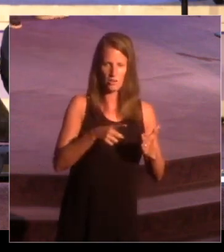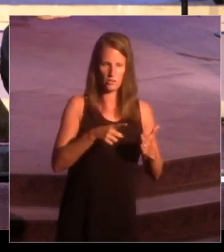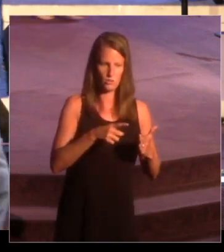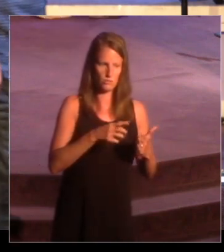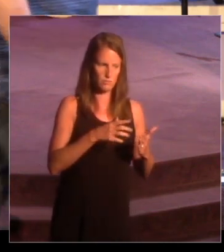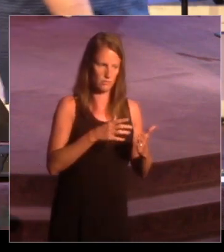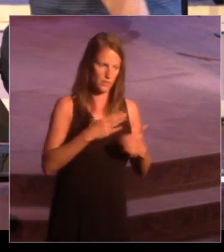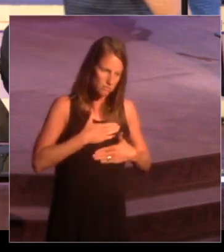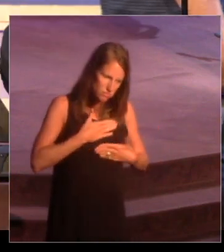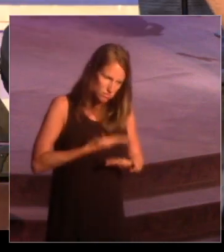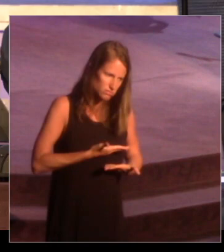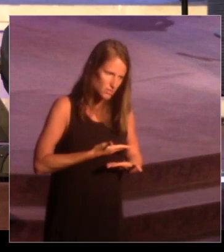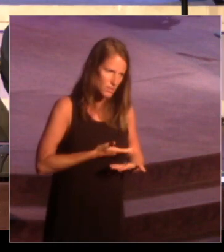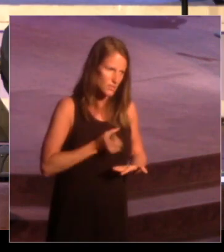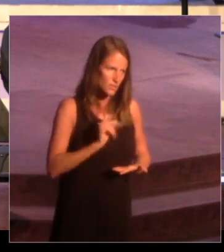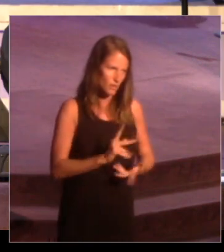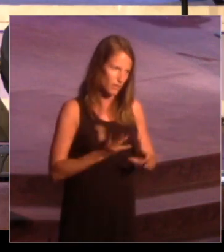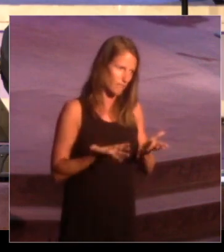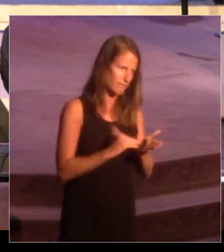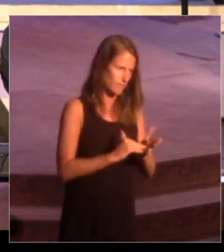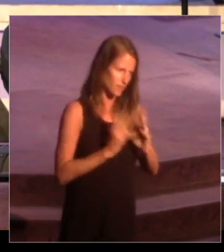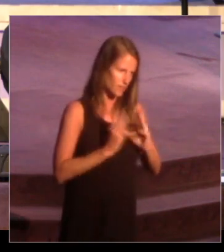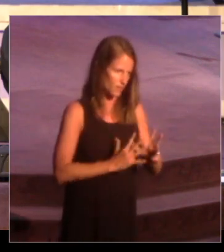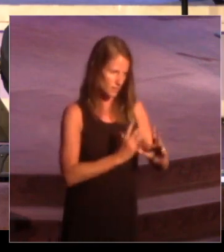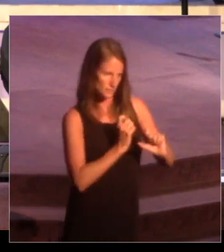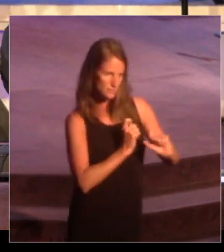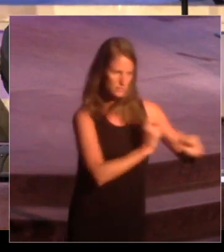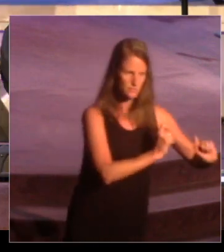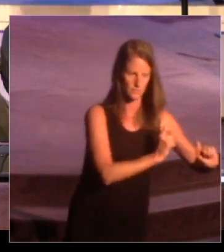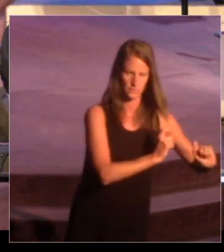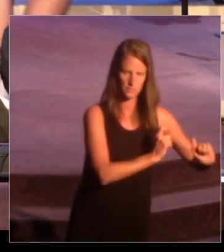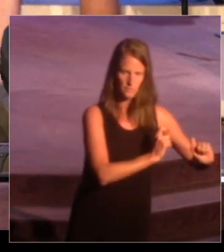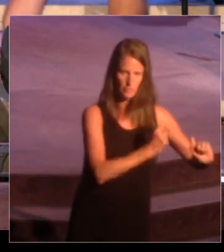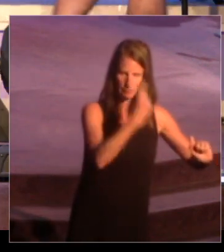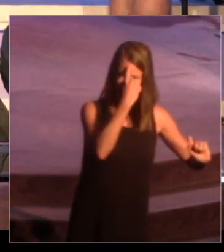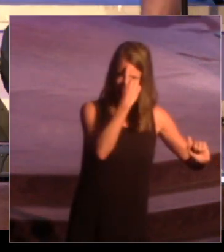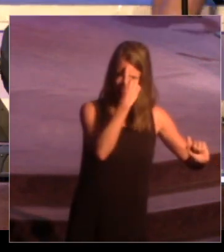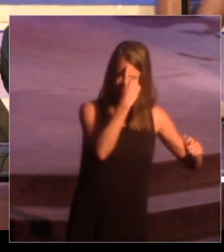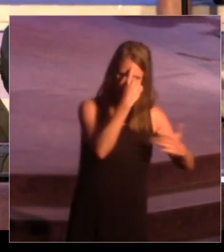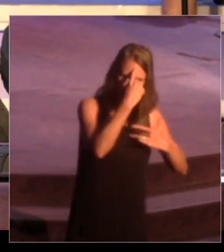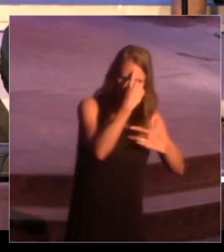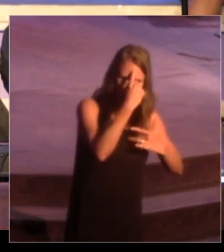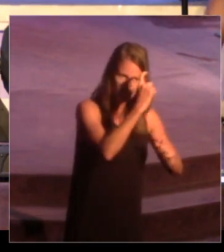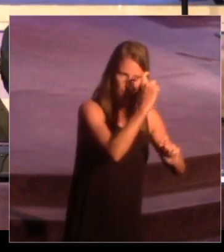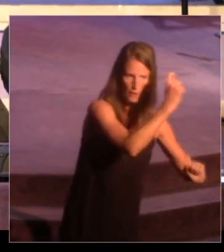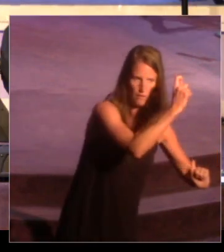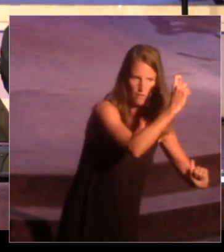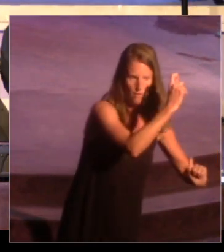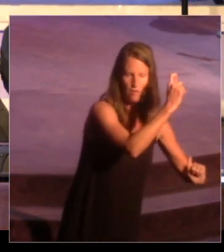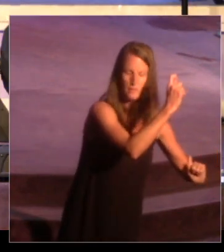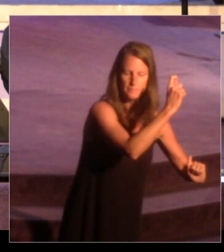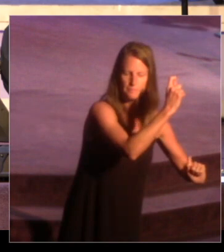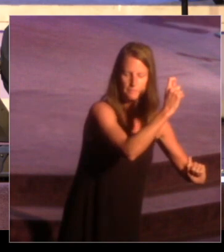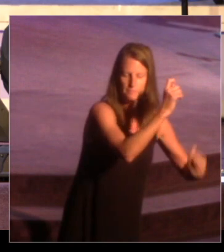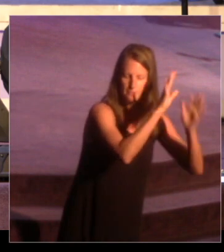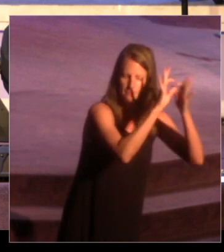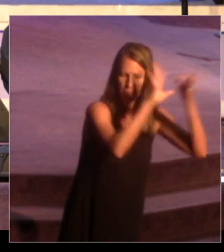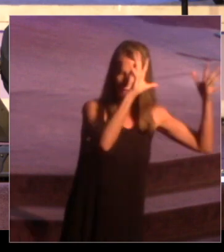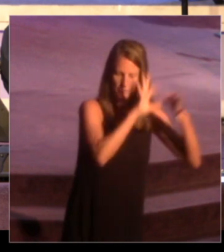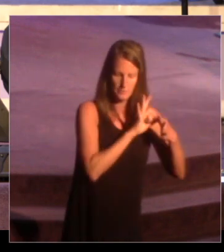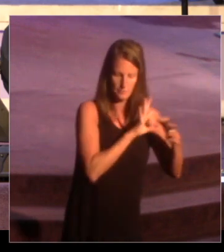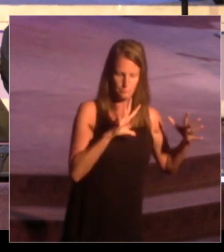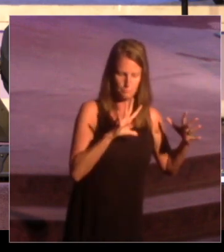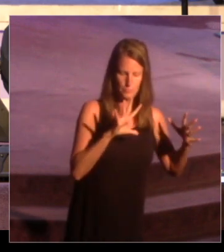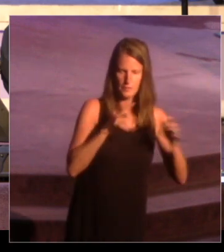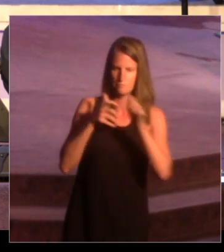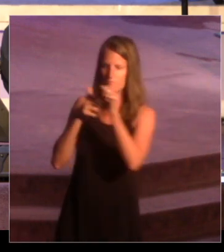just don't think they're that big a deal? What are those things that are capturing our minds and our hearts? And let's work on just turning those back to